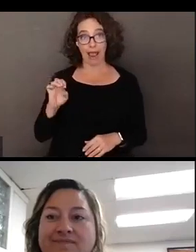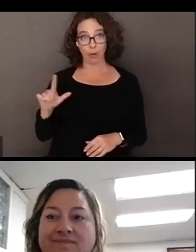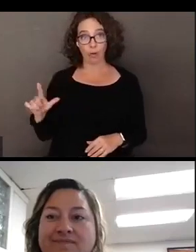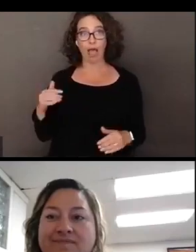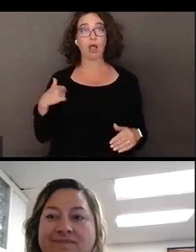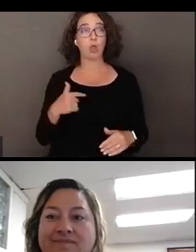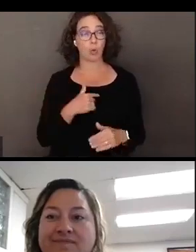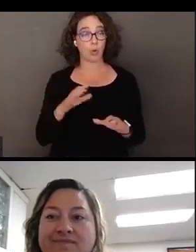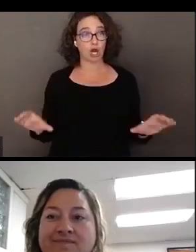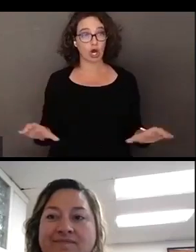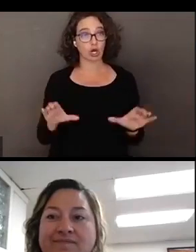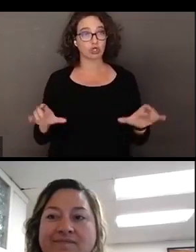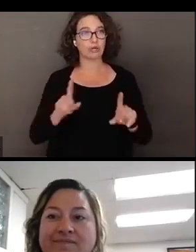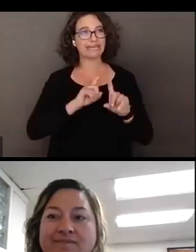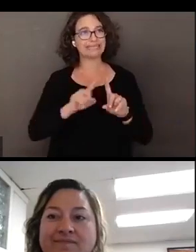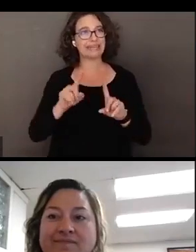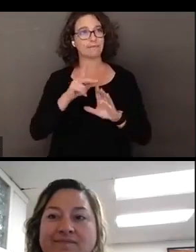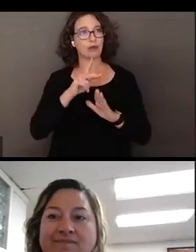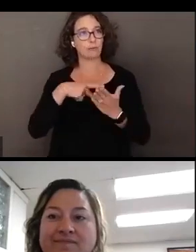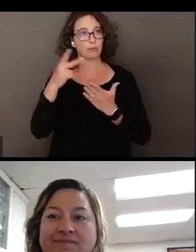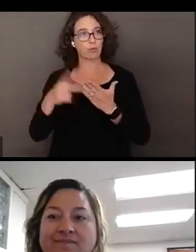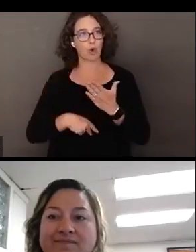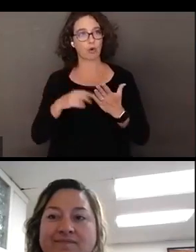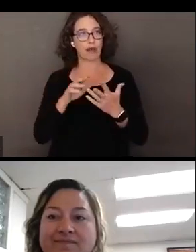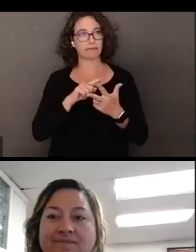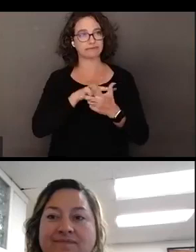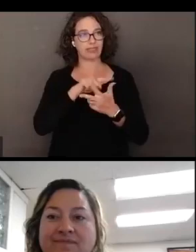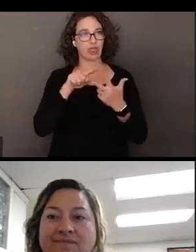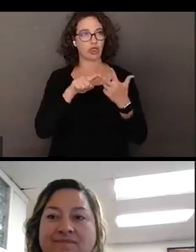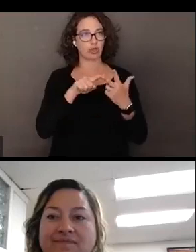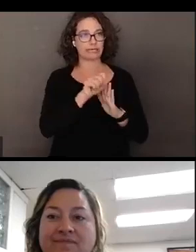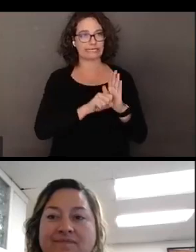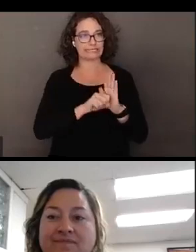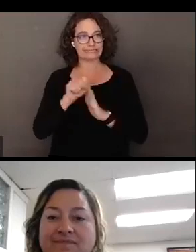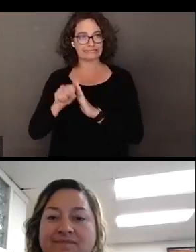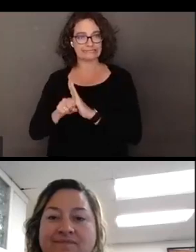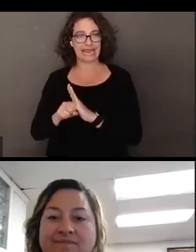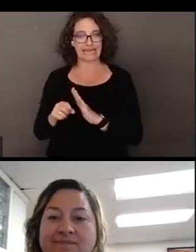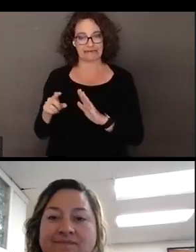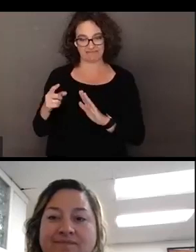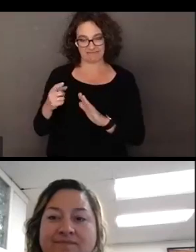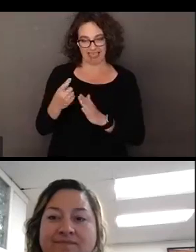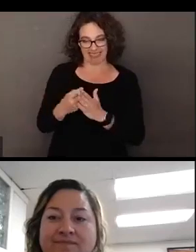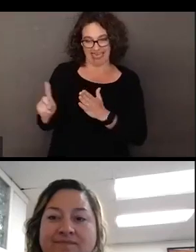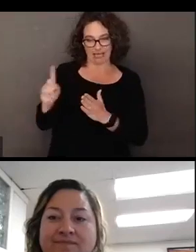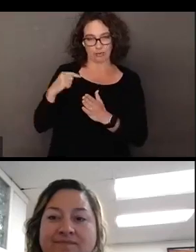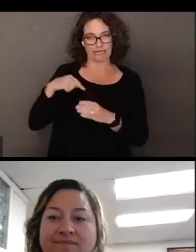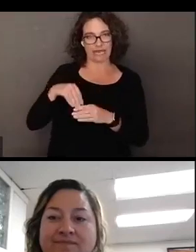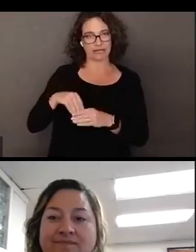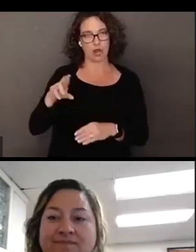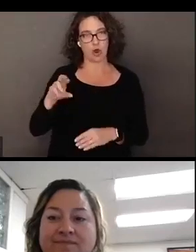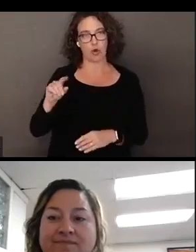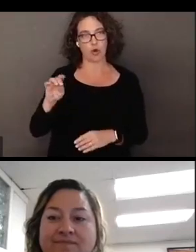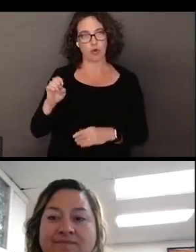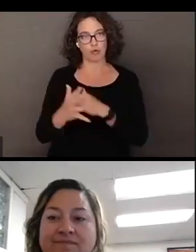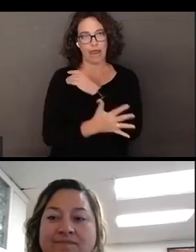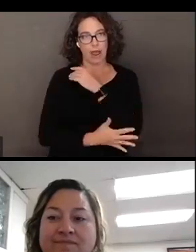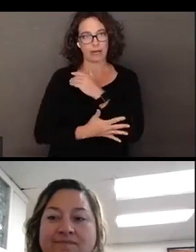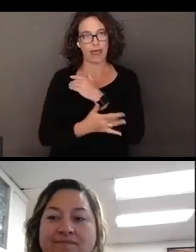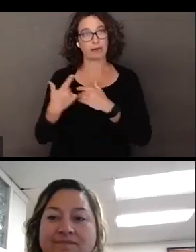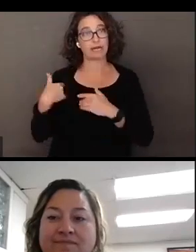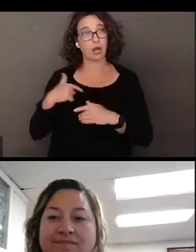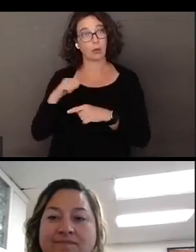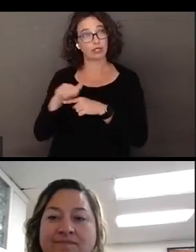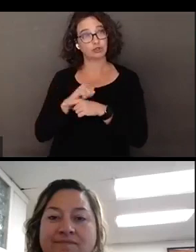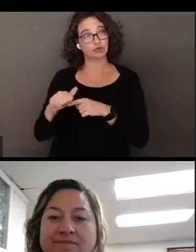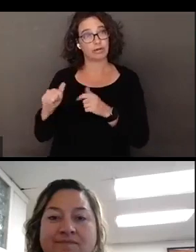throughout the three states. And this past week I was in Rout County. We did a training with a group of farmers